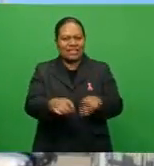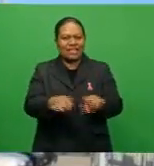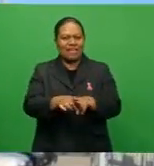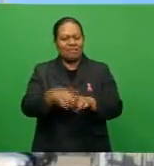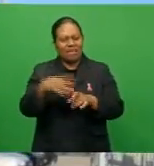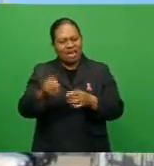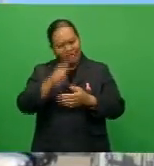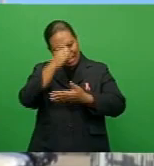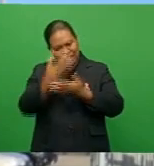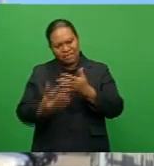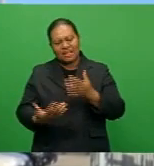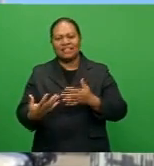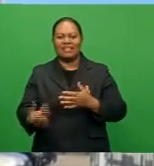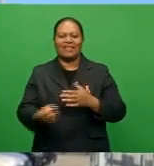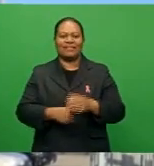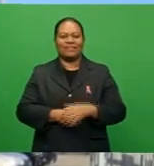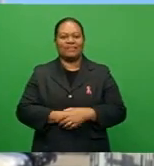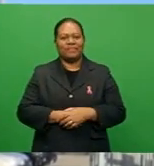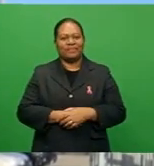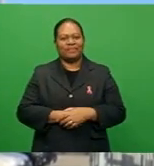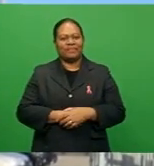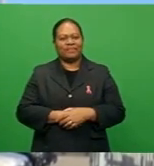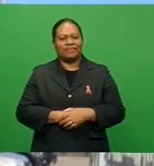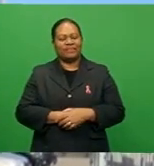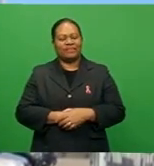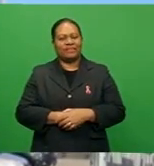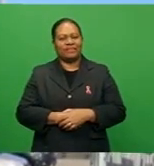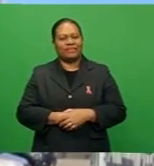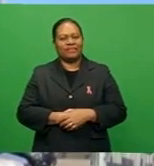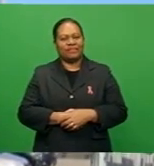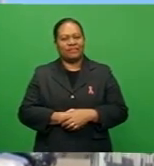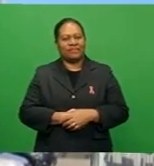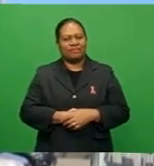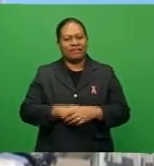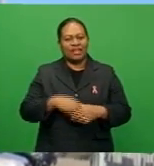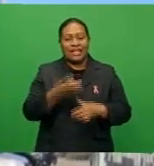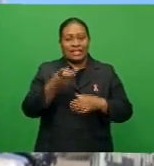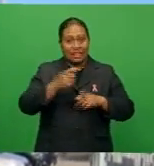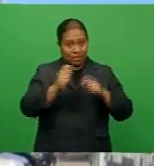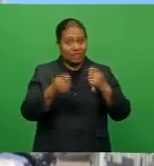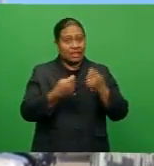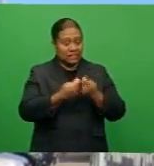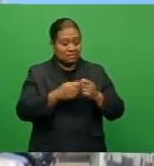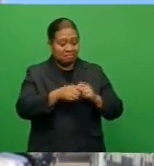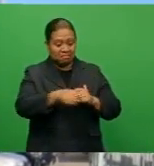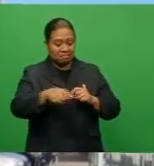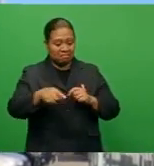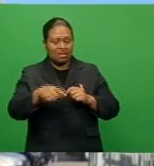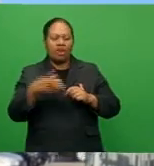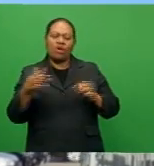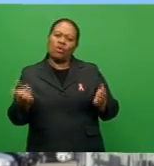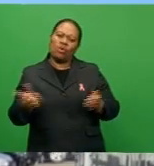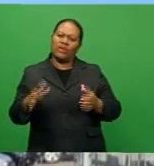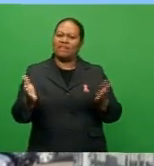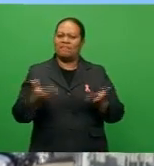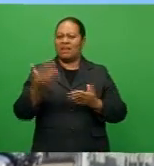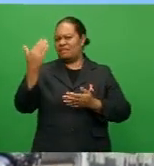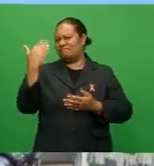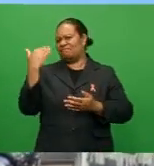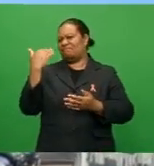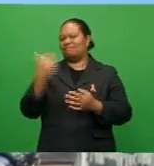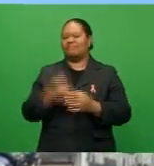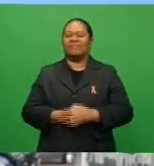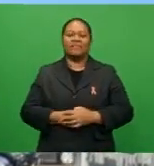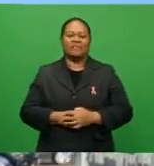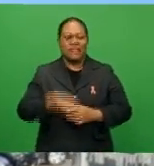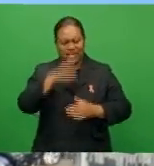of the players that have been fielded in, some of them have played twice, some have played 3 or 4 times already, so